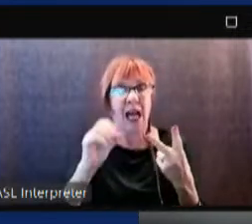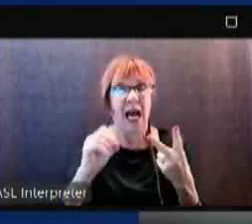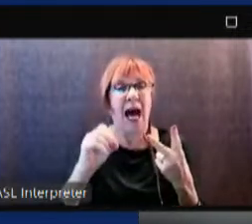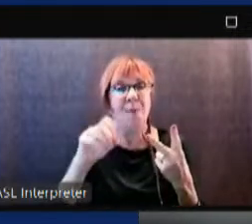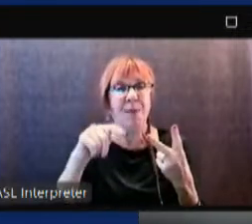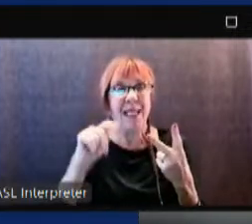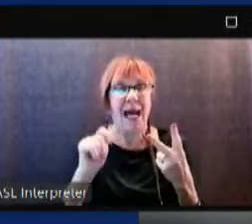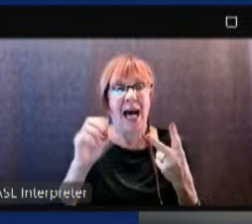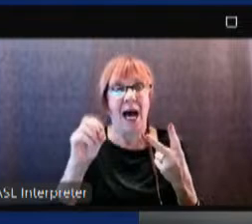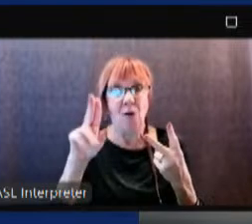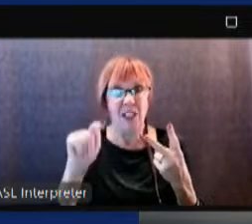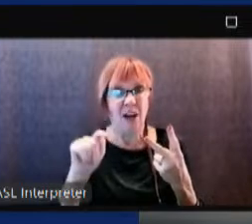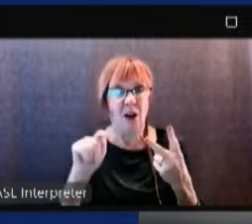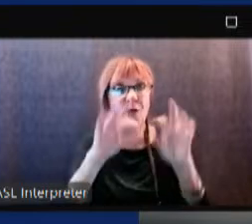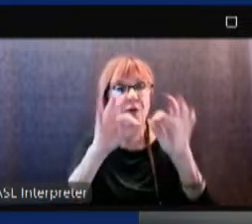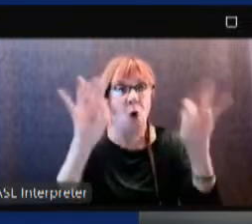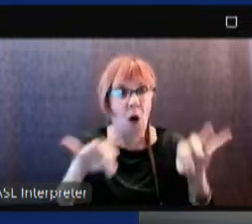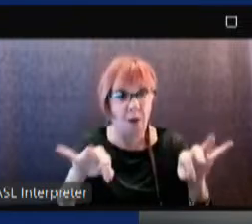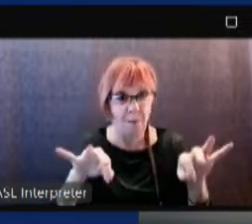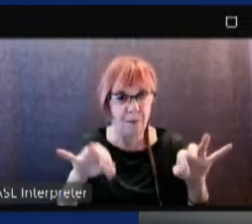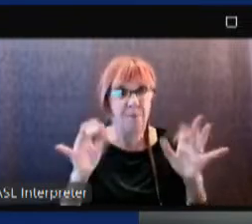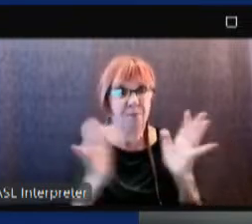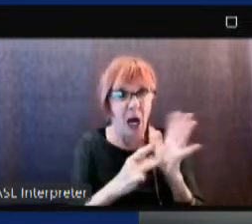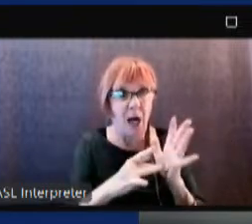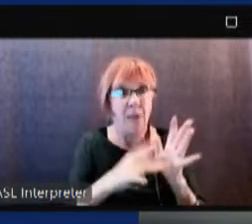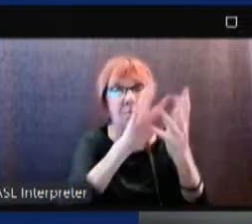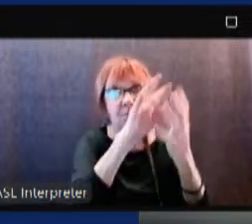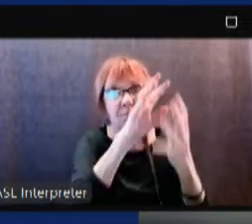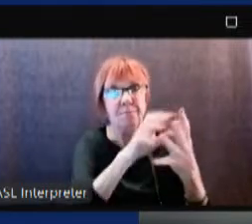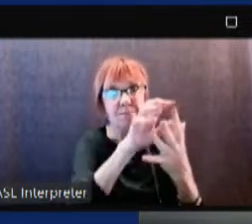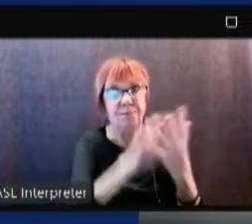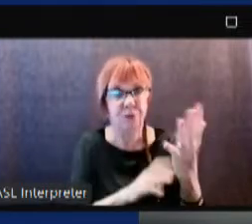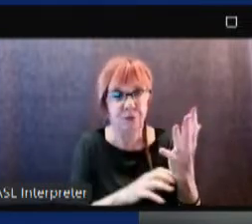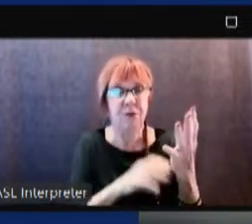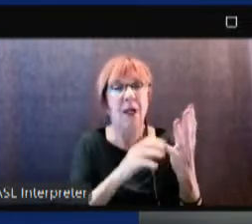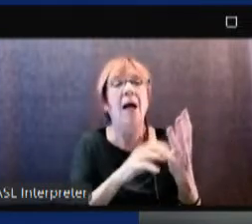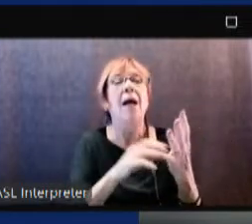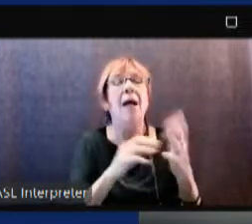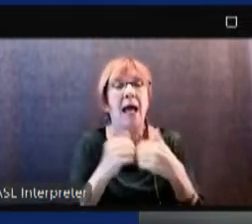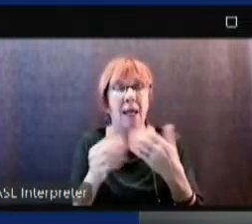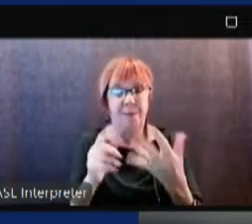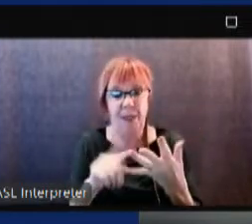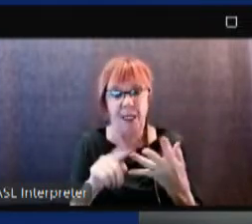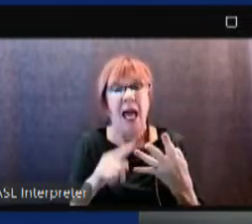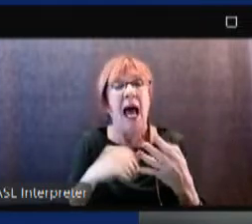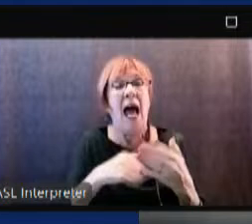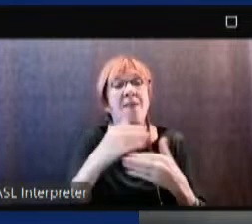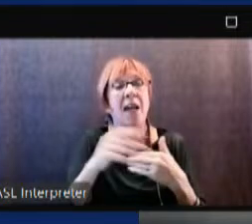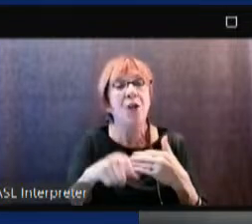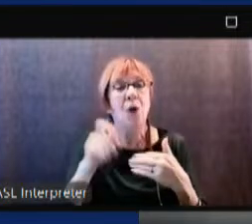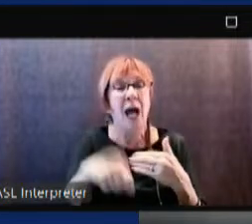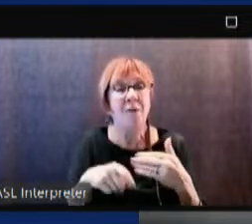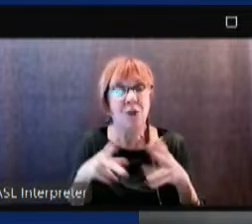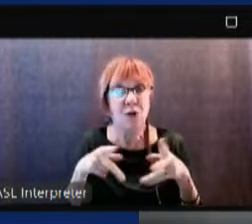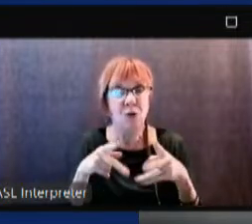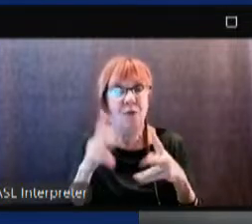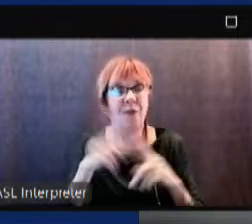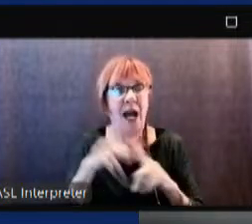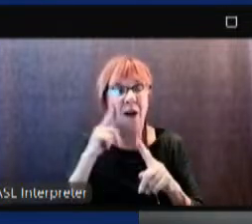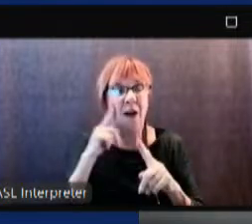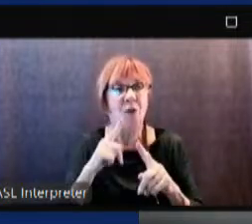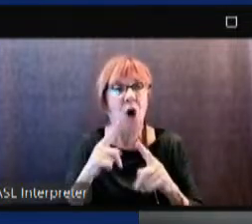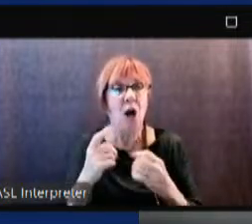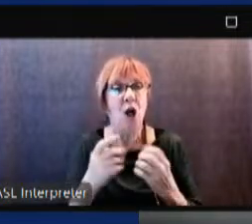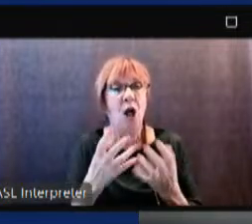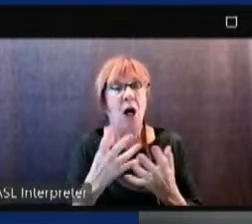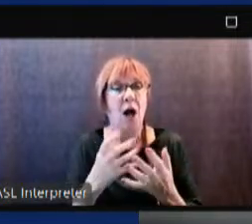form. Once you've gone through that, then you want to apply for a fire debris removal permit through the county's EPIC LA system.